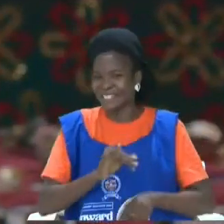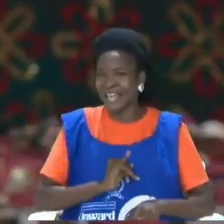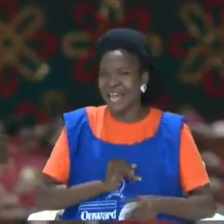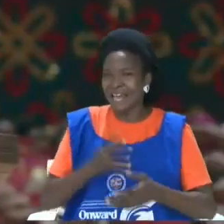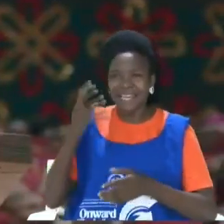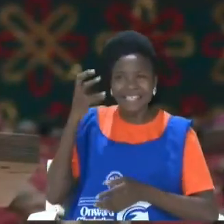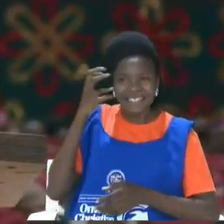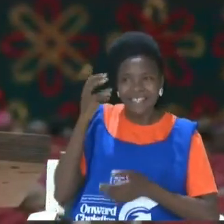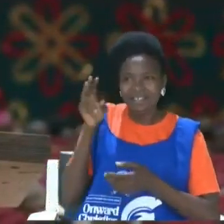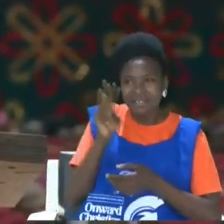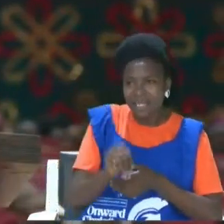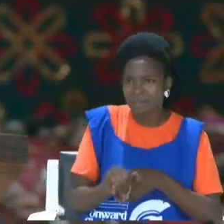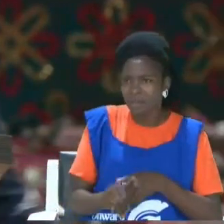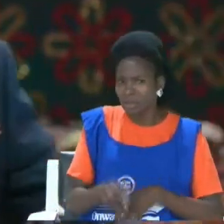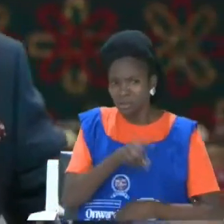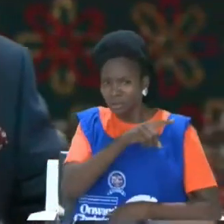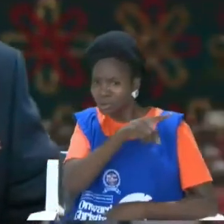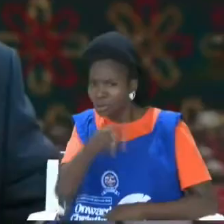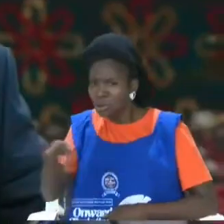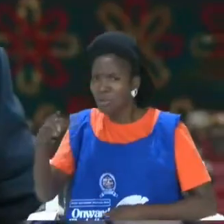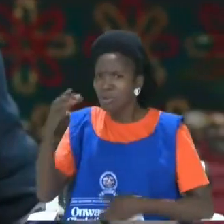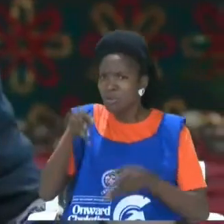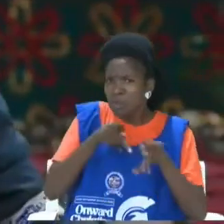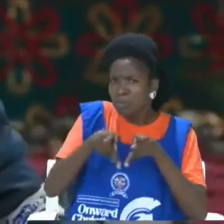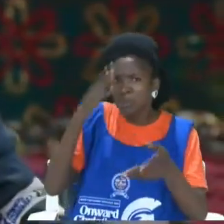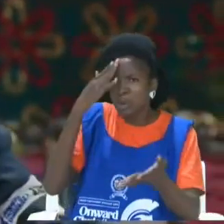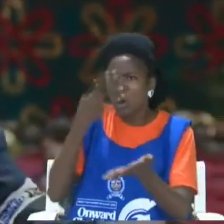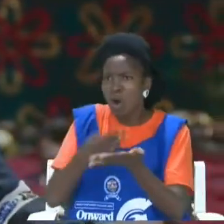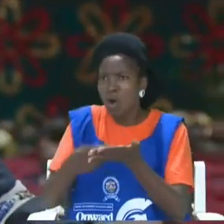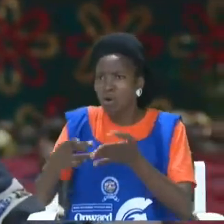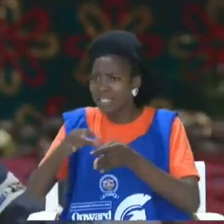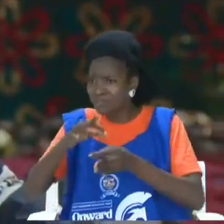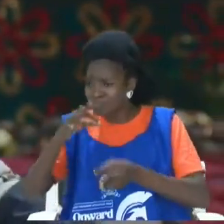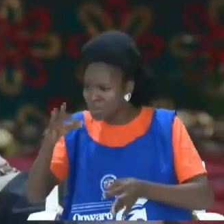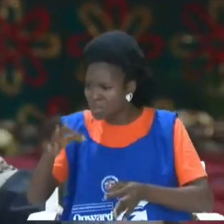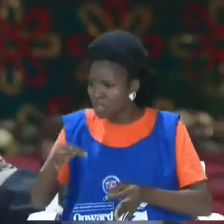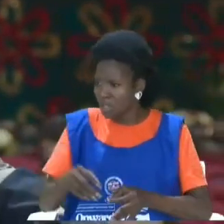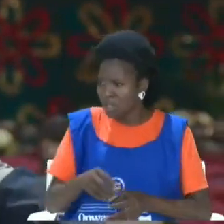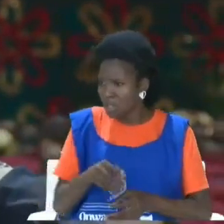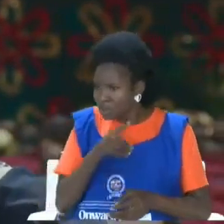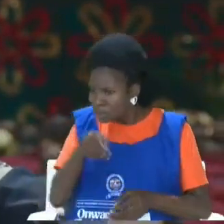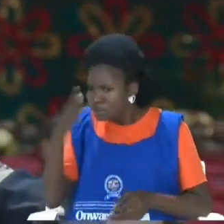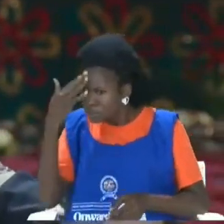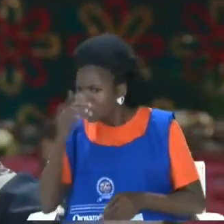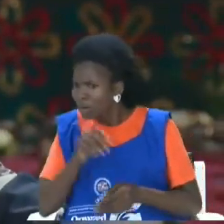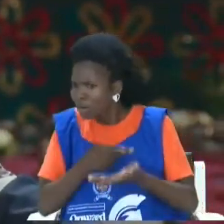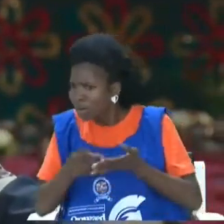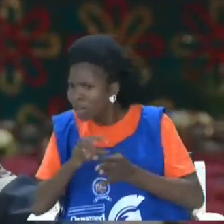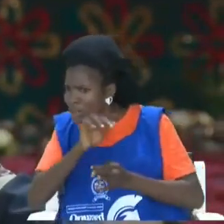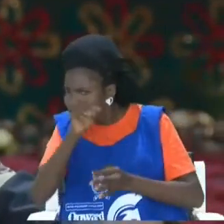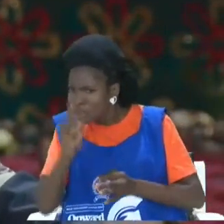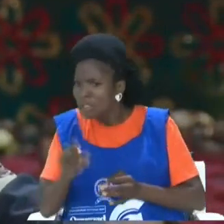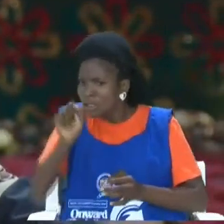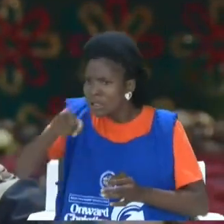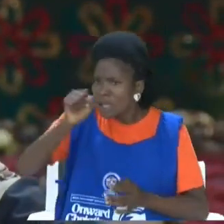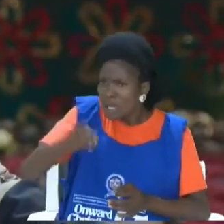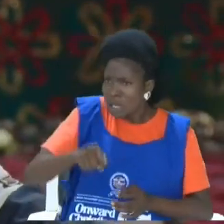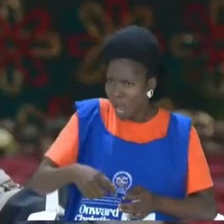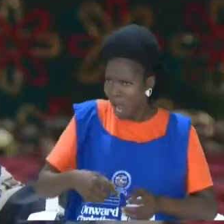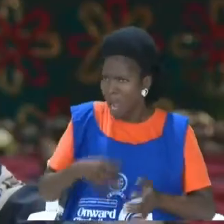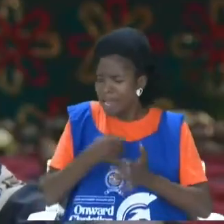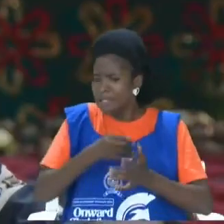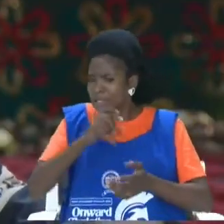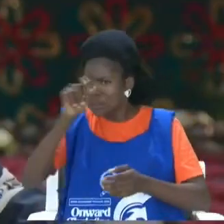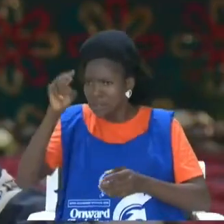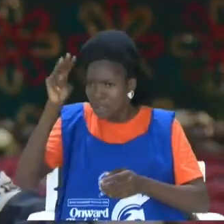them, do you people know the Holy Spirit? They said, we don't know it. I said, no, it is not it, it's